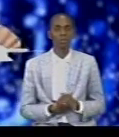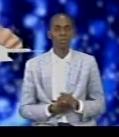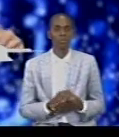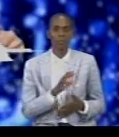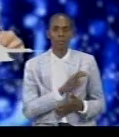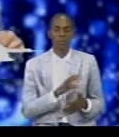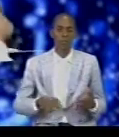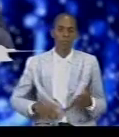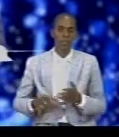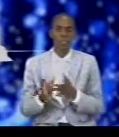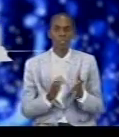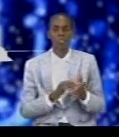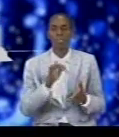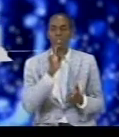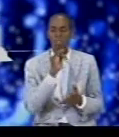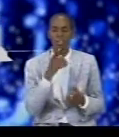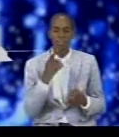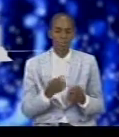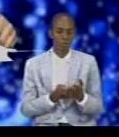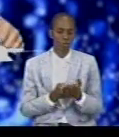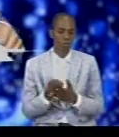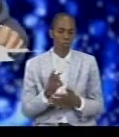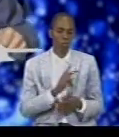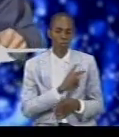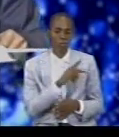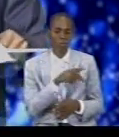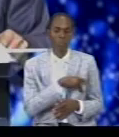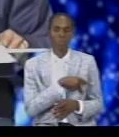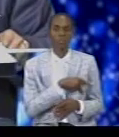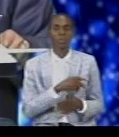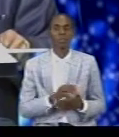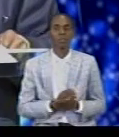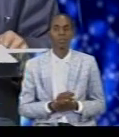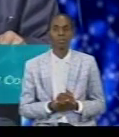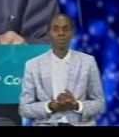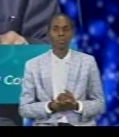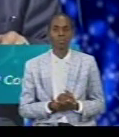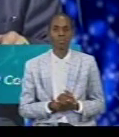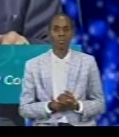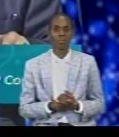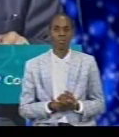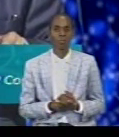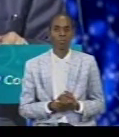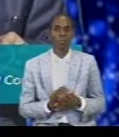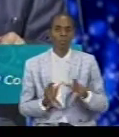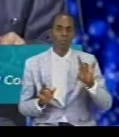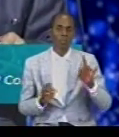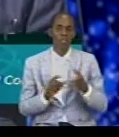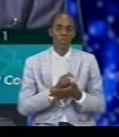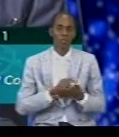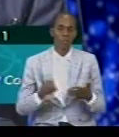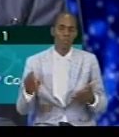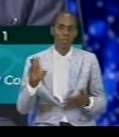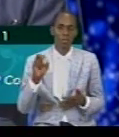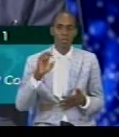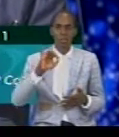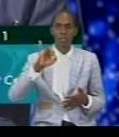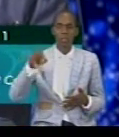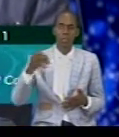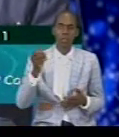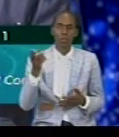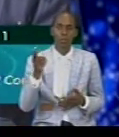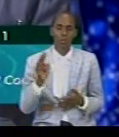the truth personified. The truth personified. I read from verse 30, John chapter 8.